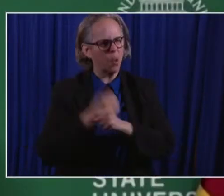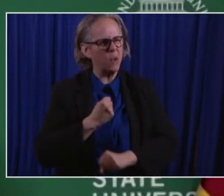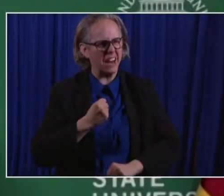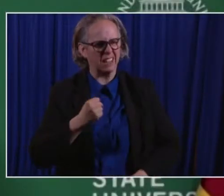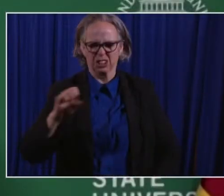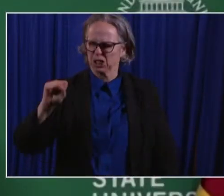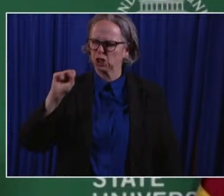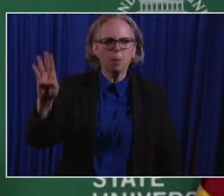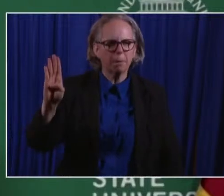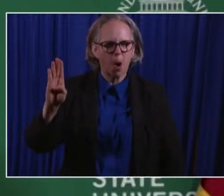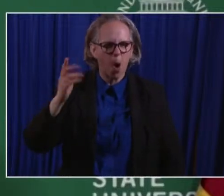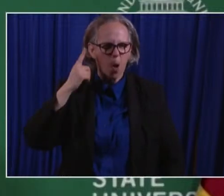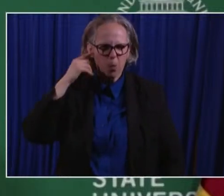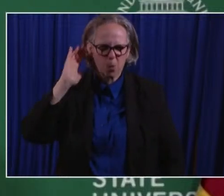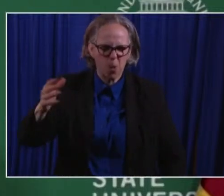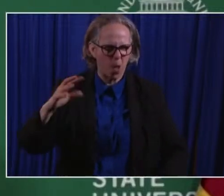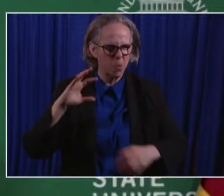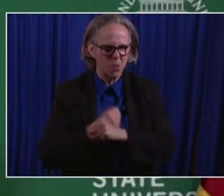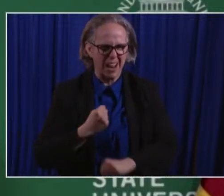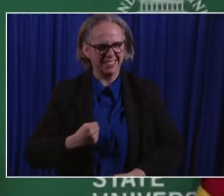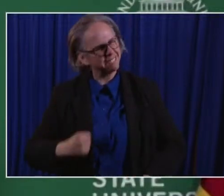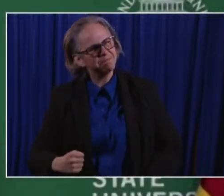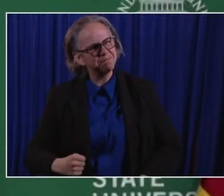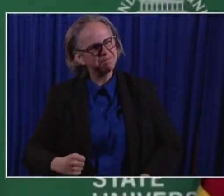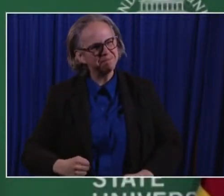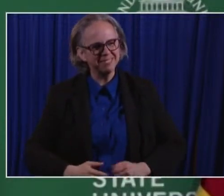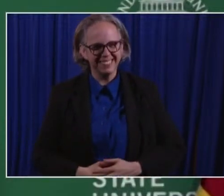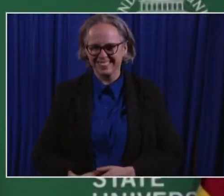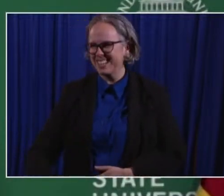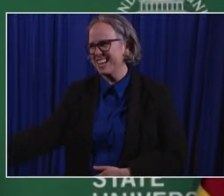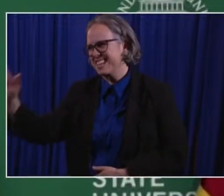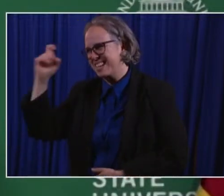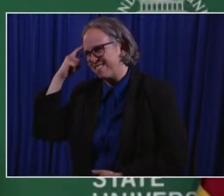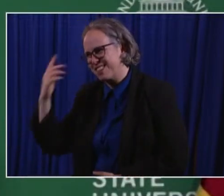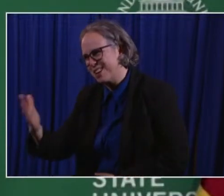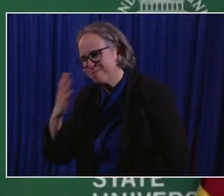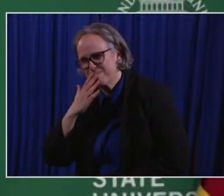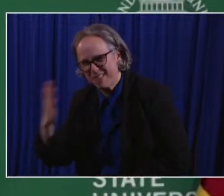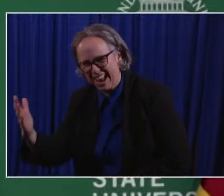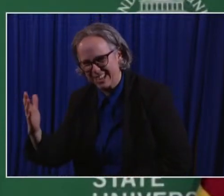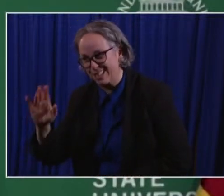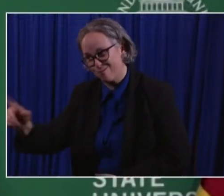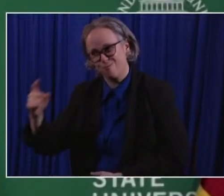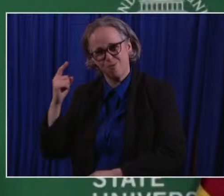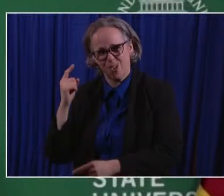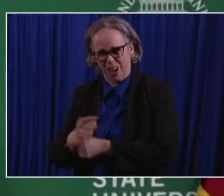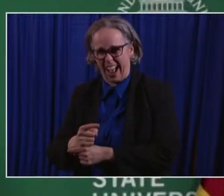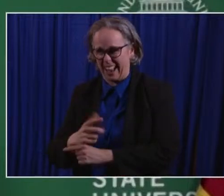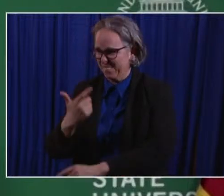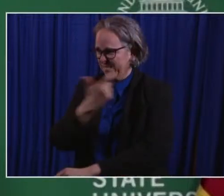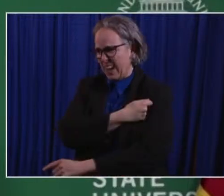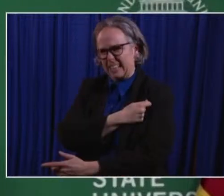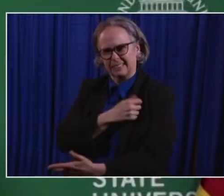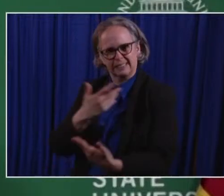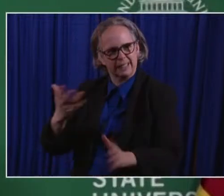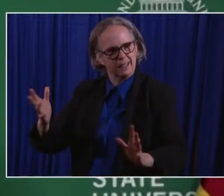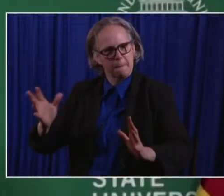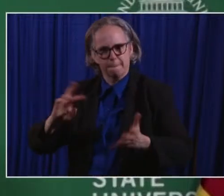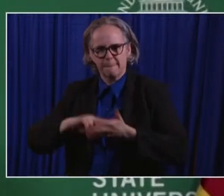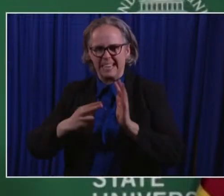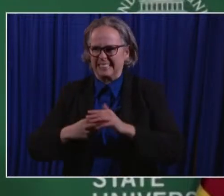appreciate it very, very much. It is the vaccine is our ticket to do all kinds of things, whatever we love to